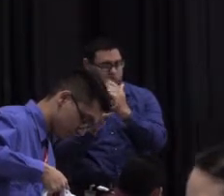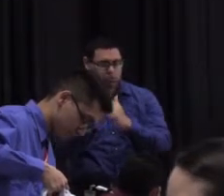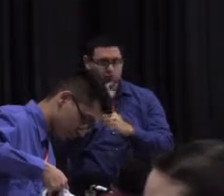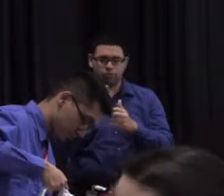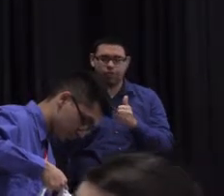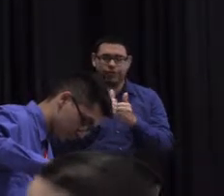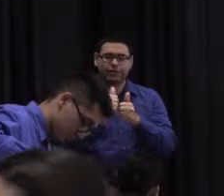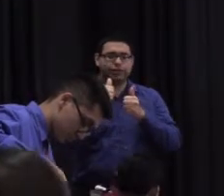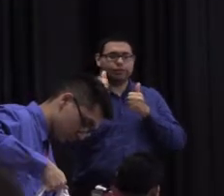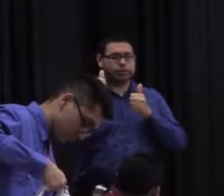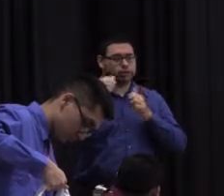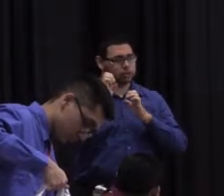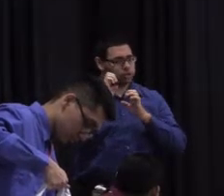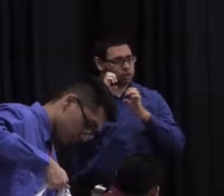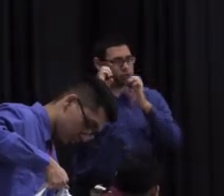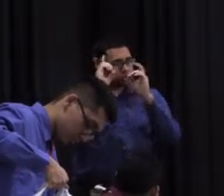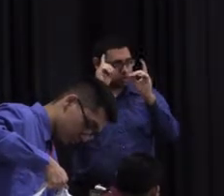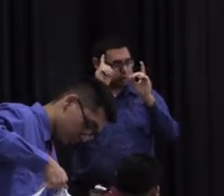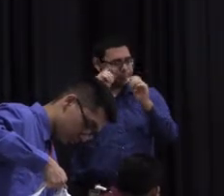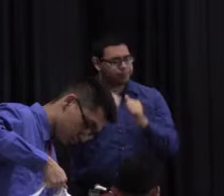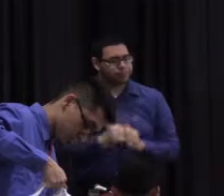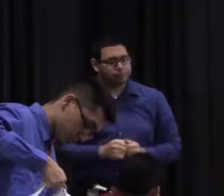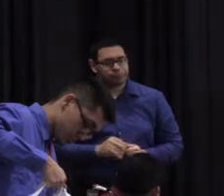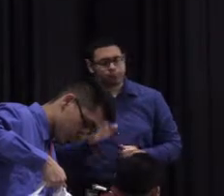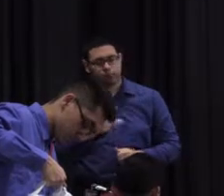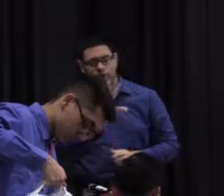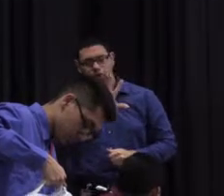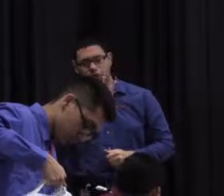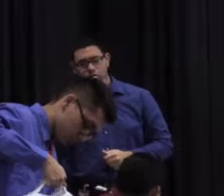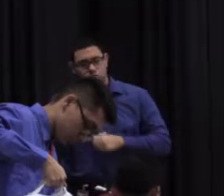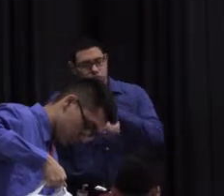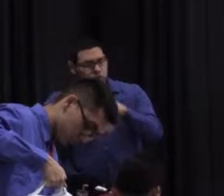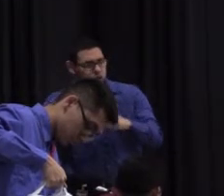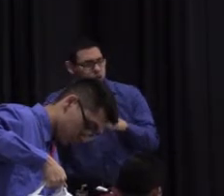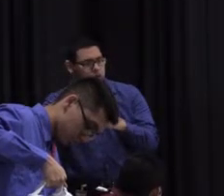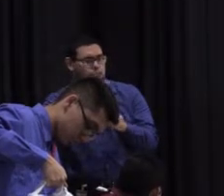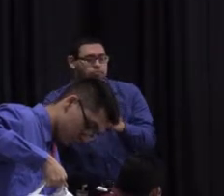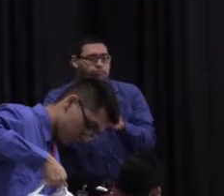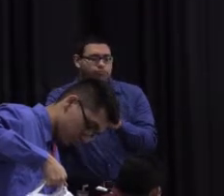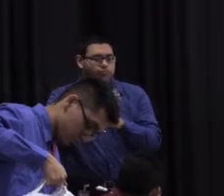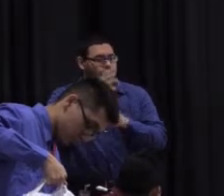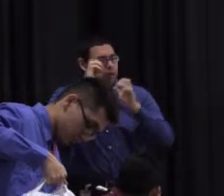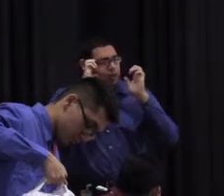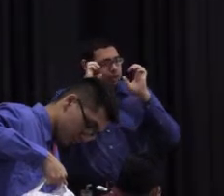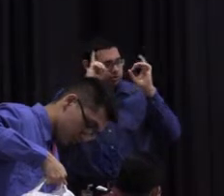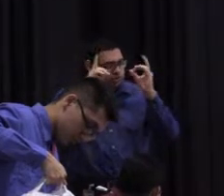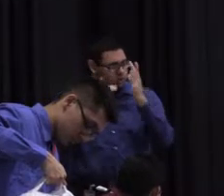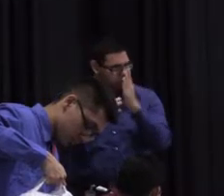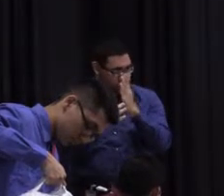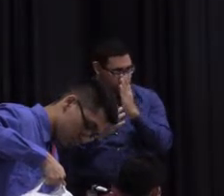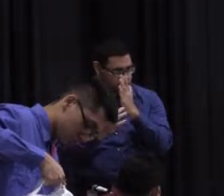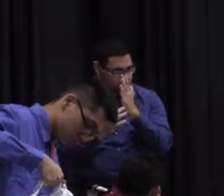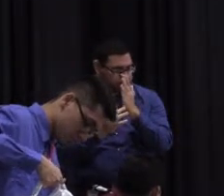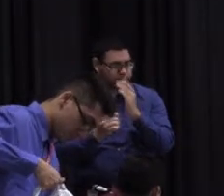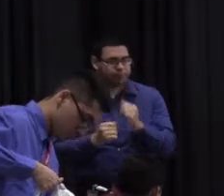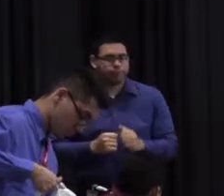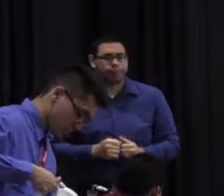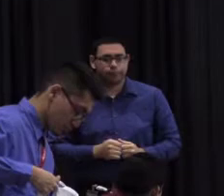distance education. He's got 32 years in the field of education technology.